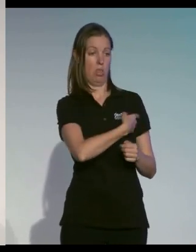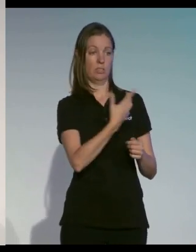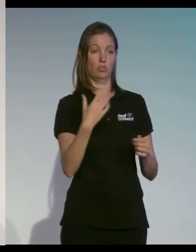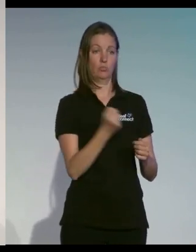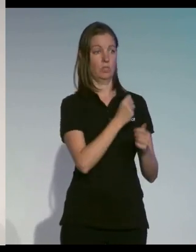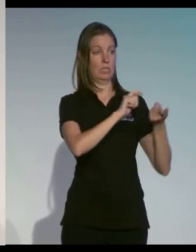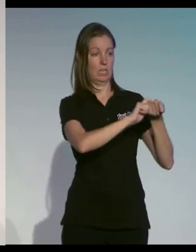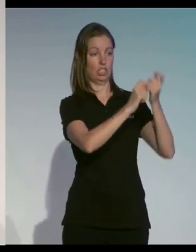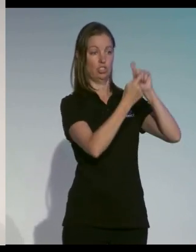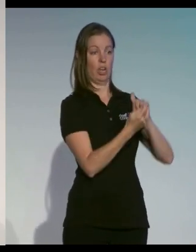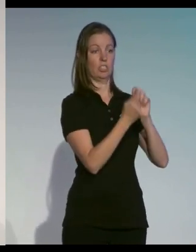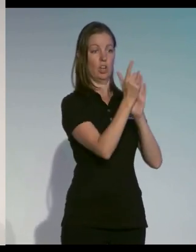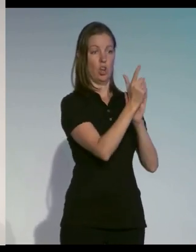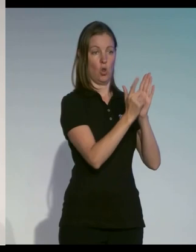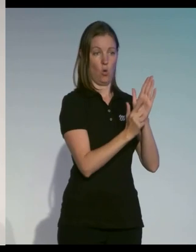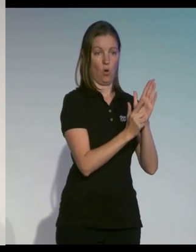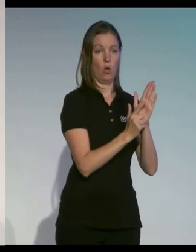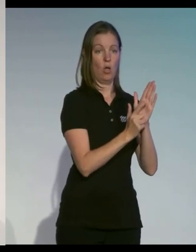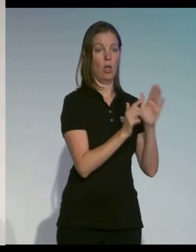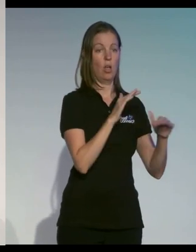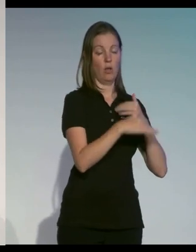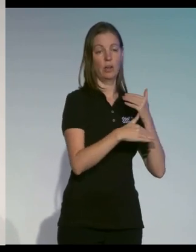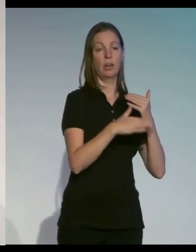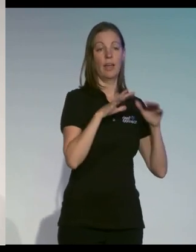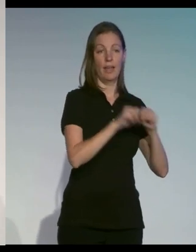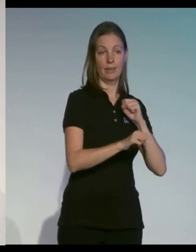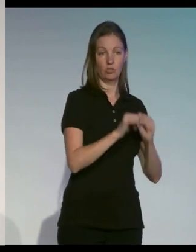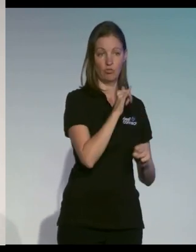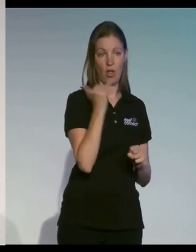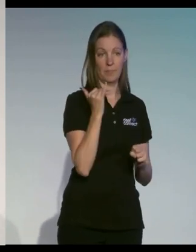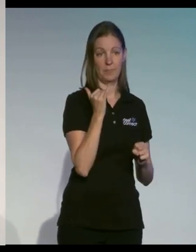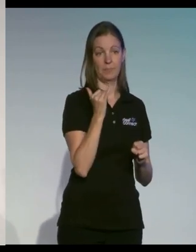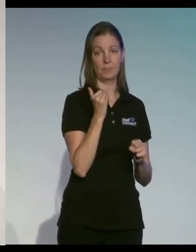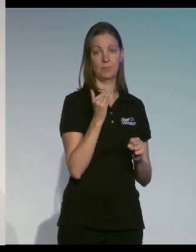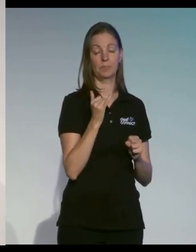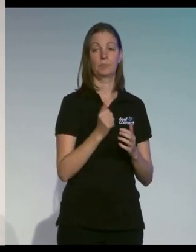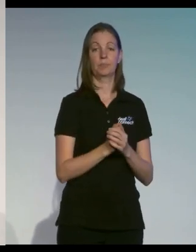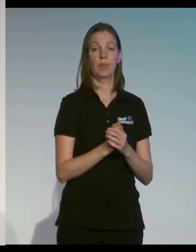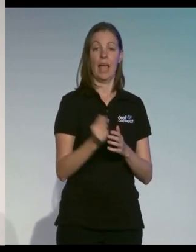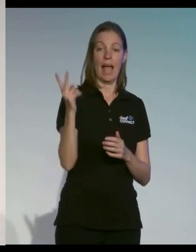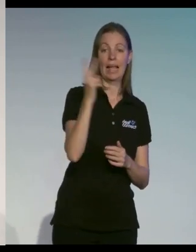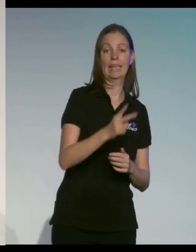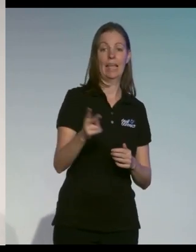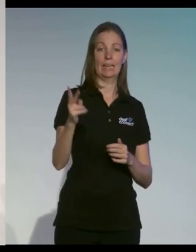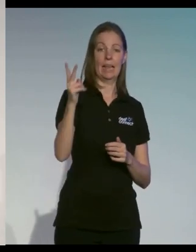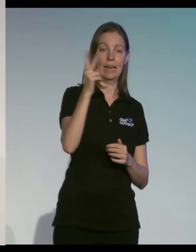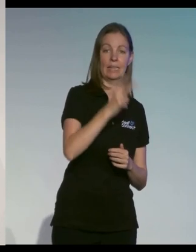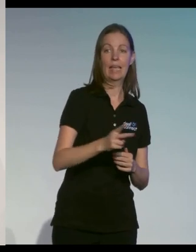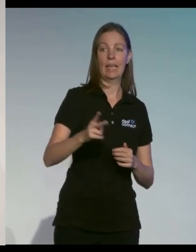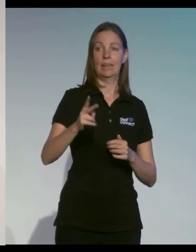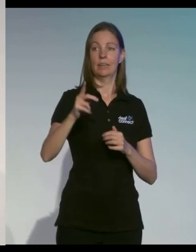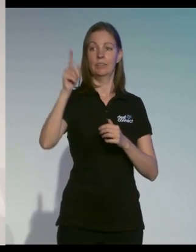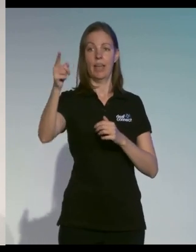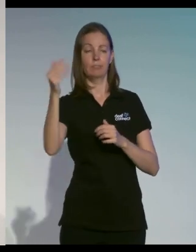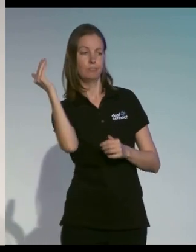amended its laws to enact hate crime laws. And that message constantly being fed back to